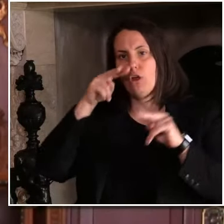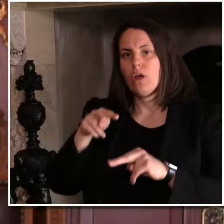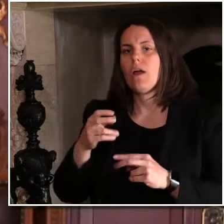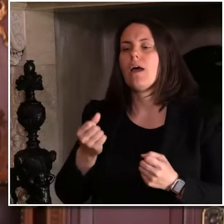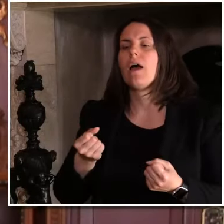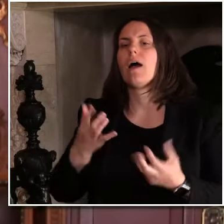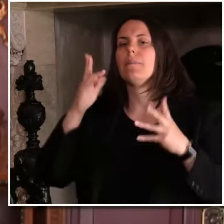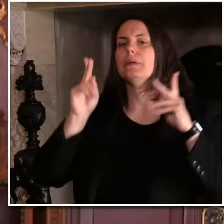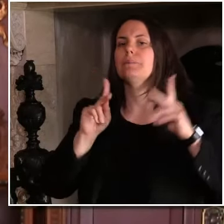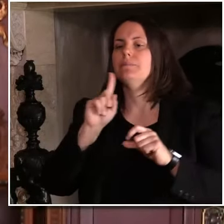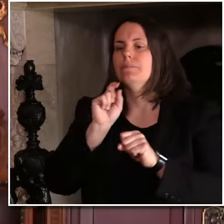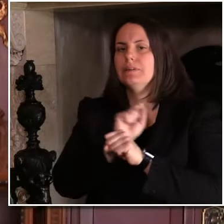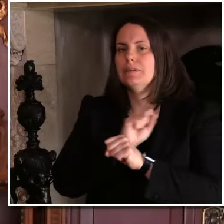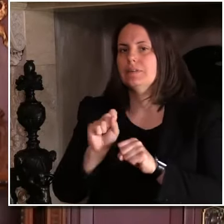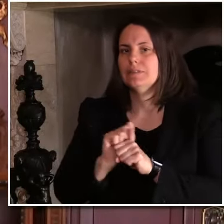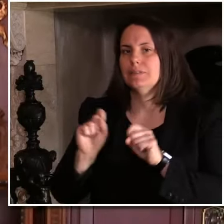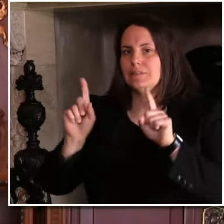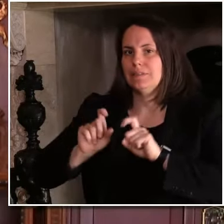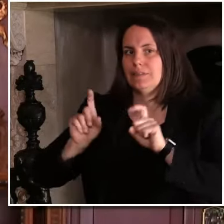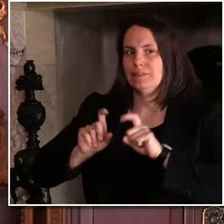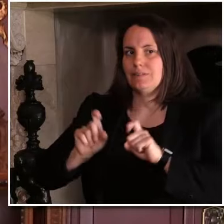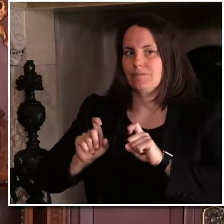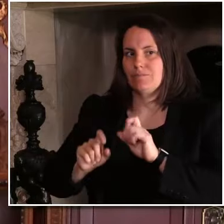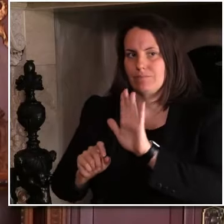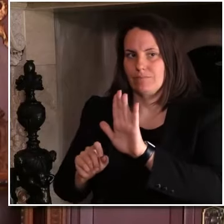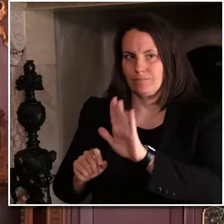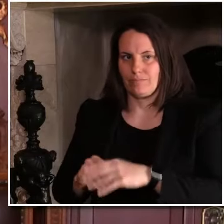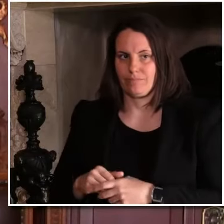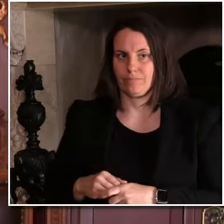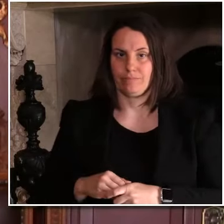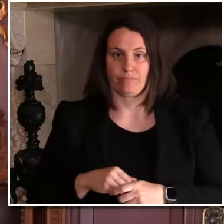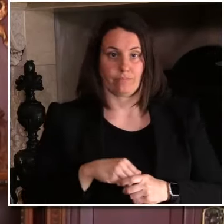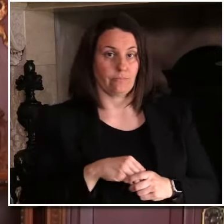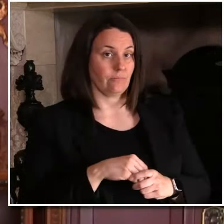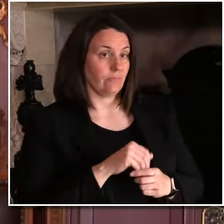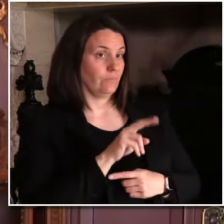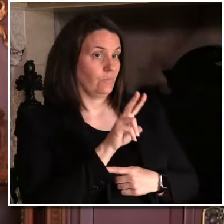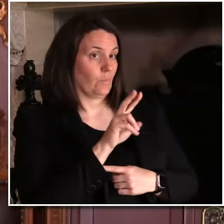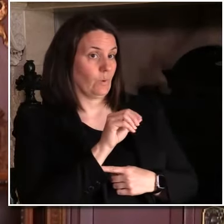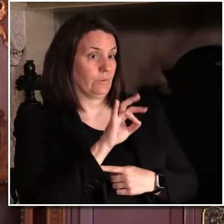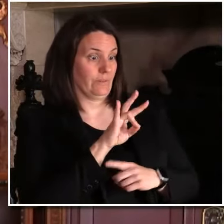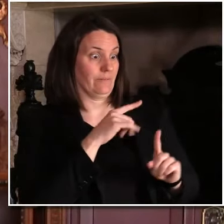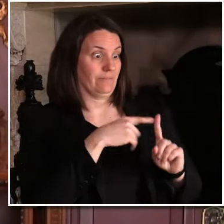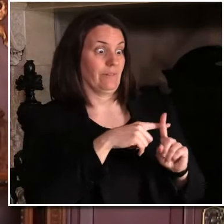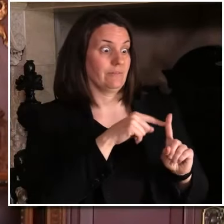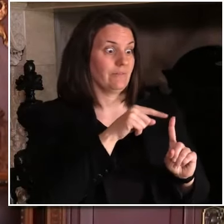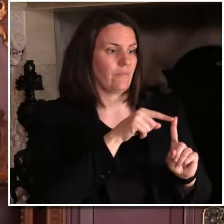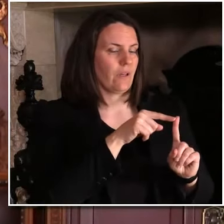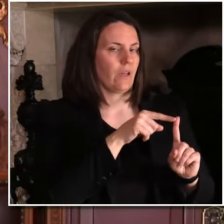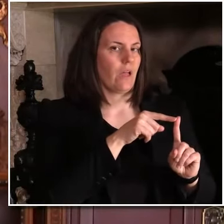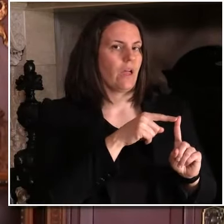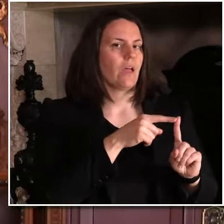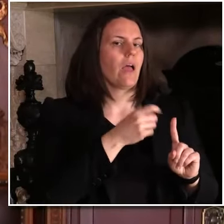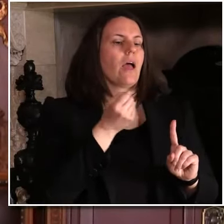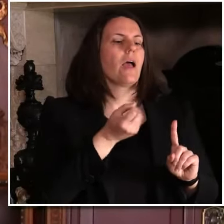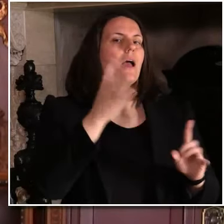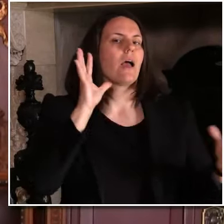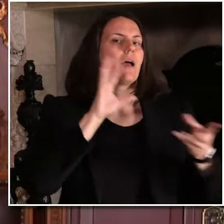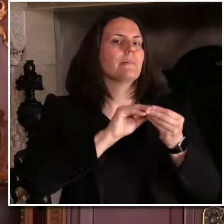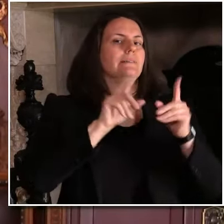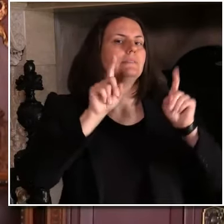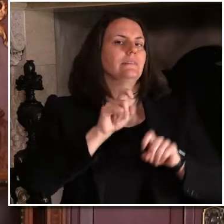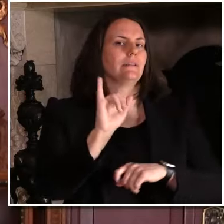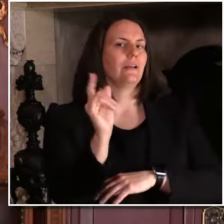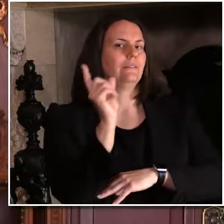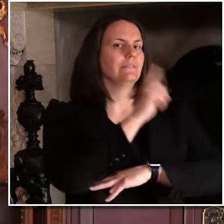this 207, but clearly, if we use that, frankly, in the denominator of that fraction, the number of